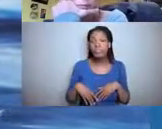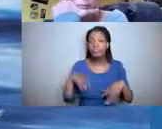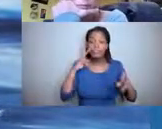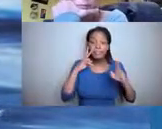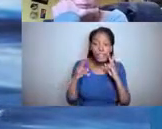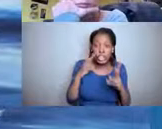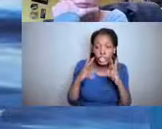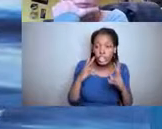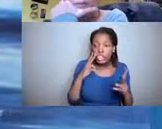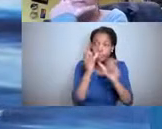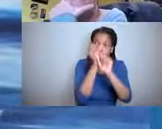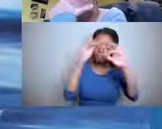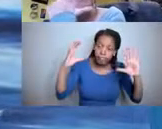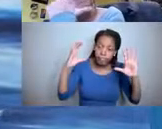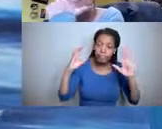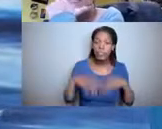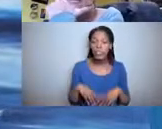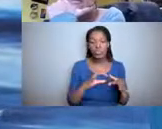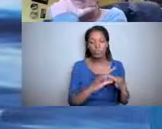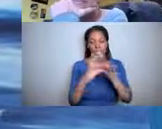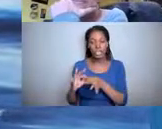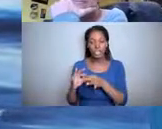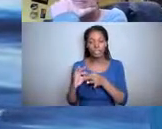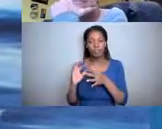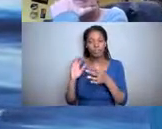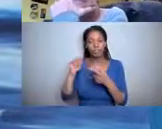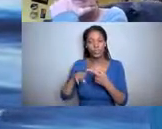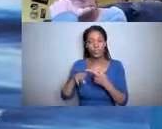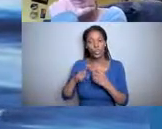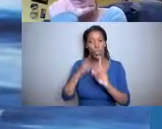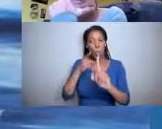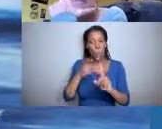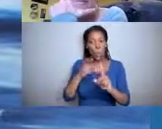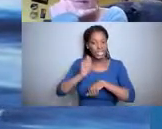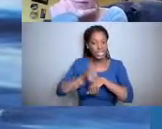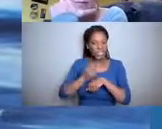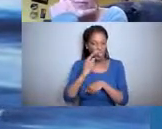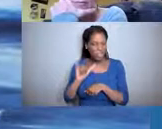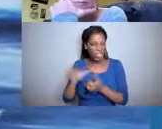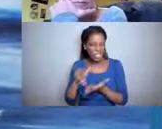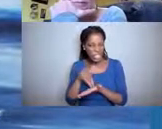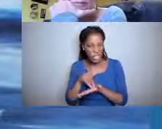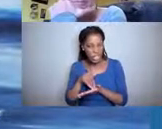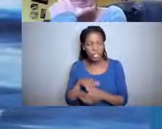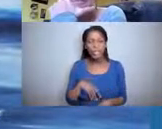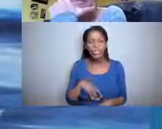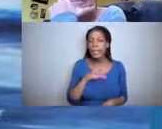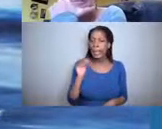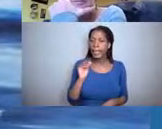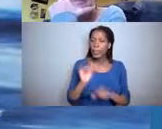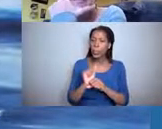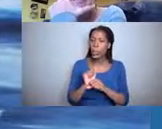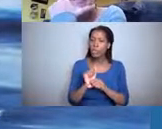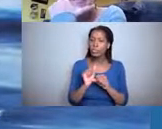goals that have been outlined for the center um as well as the work's overall suitability for public